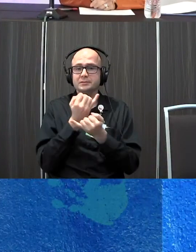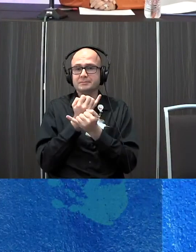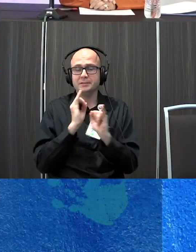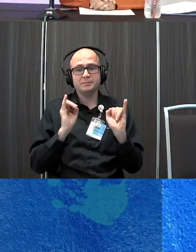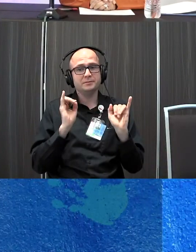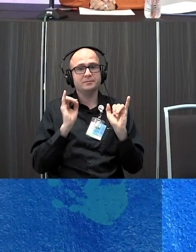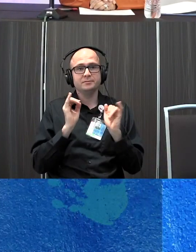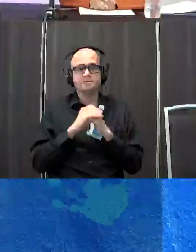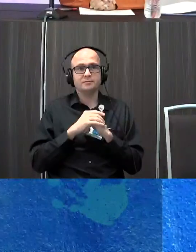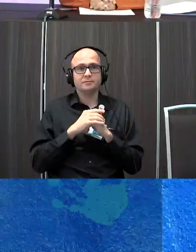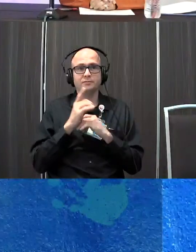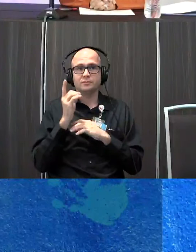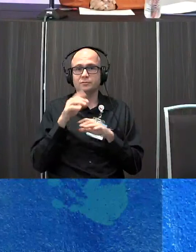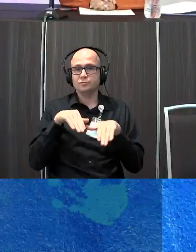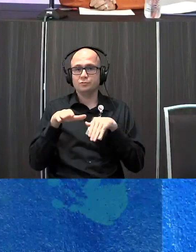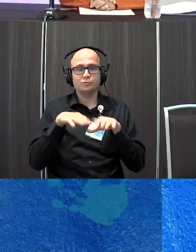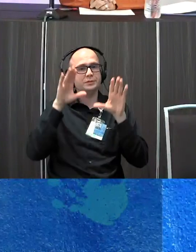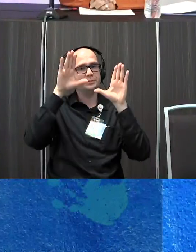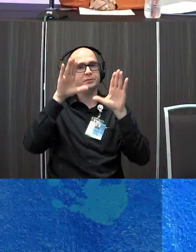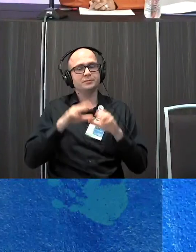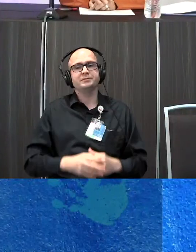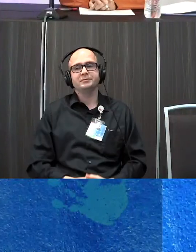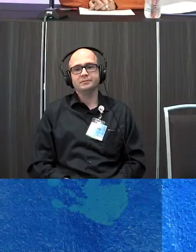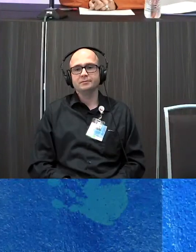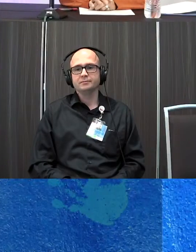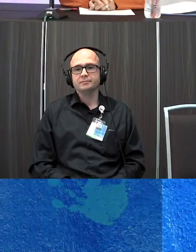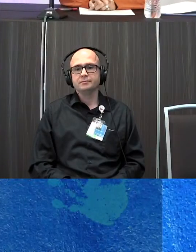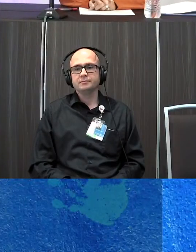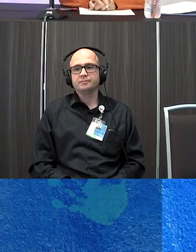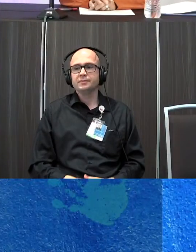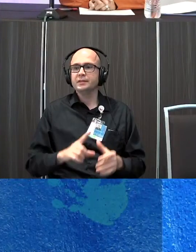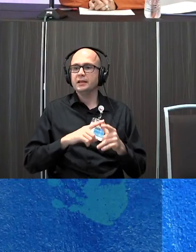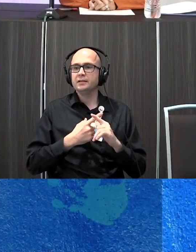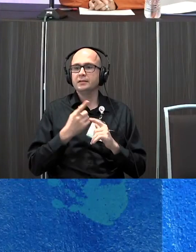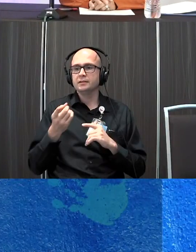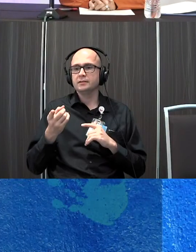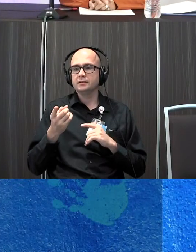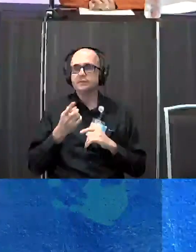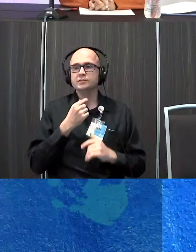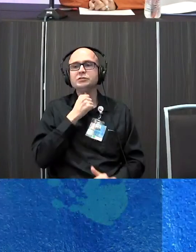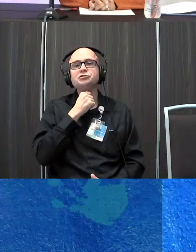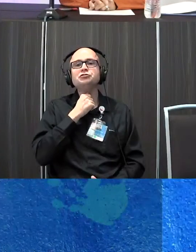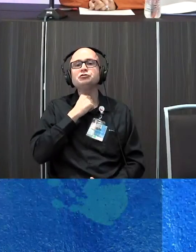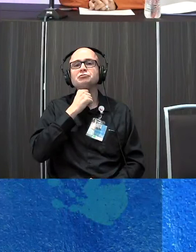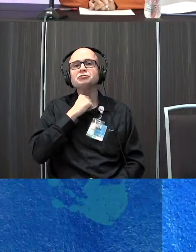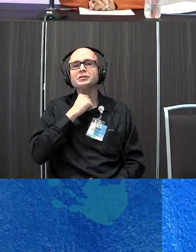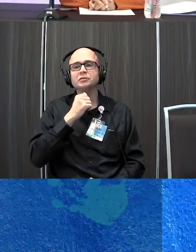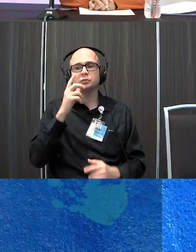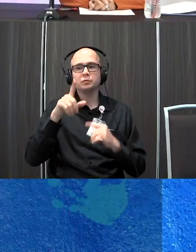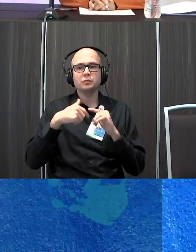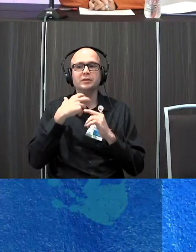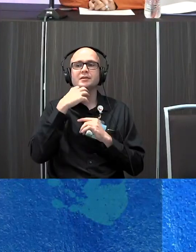independently for that entire walk, which was amazing to us. That's great. Yeah. And then I had to put his trach picture in there when he got it